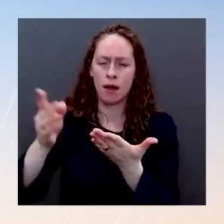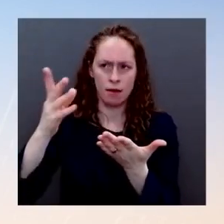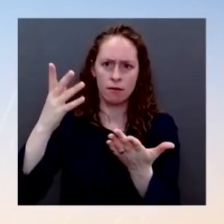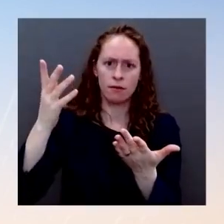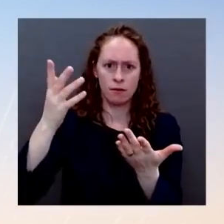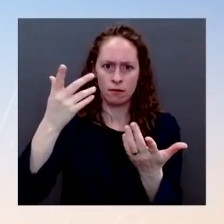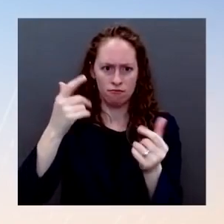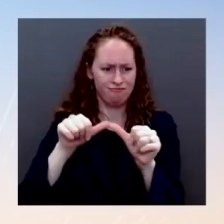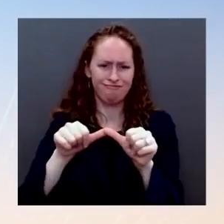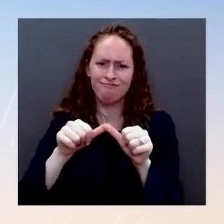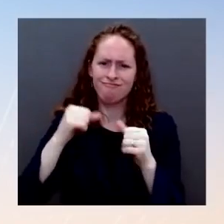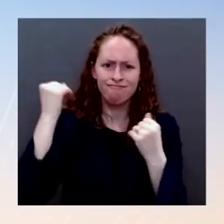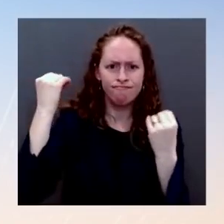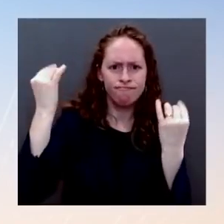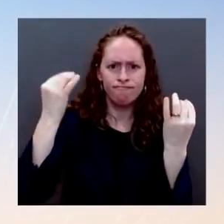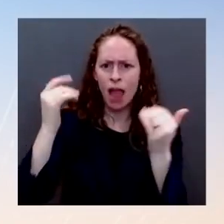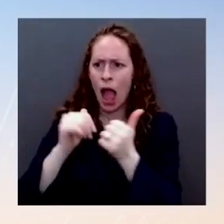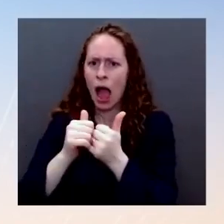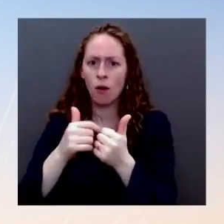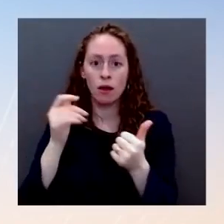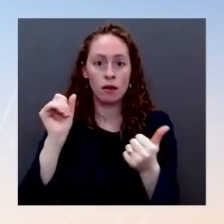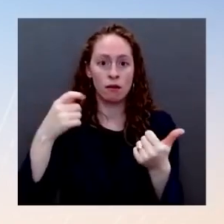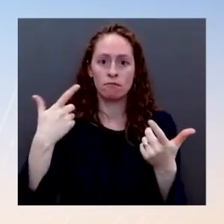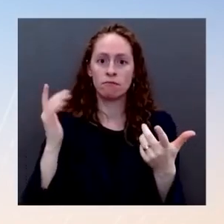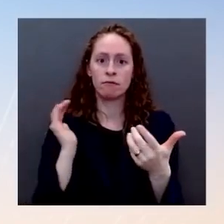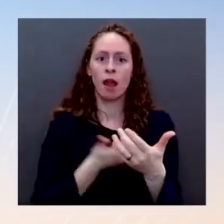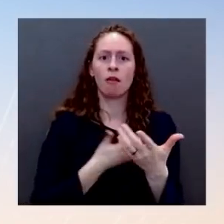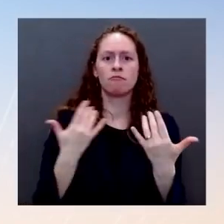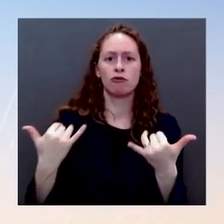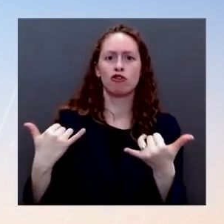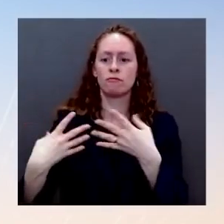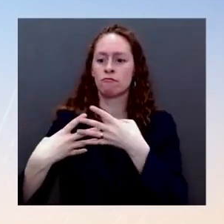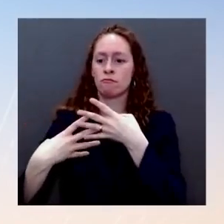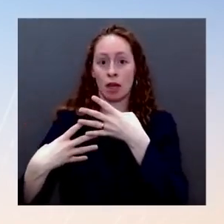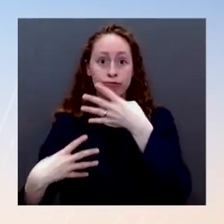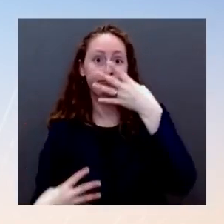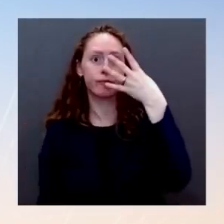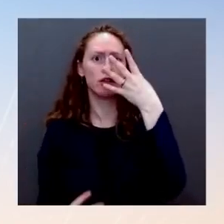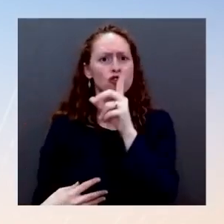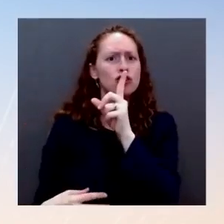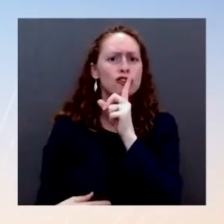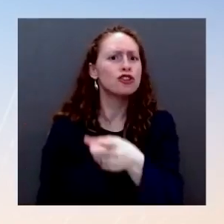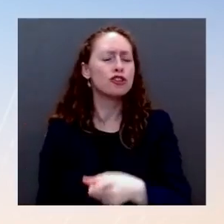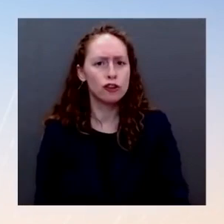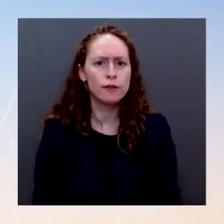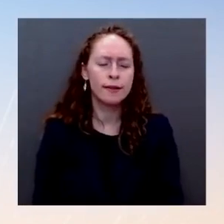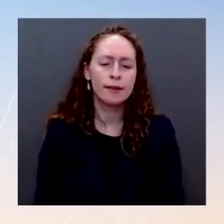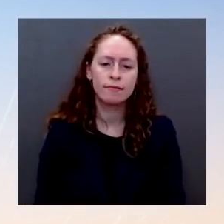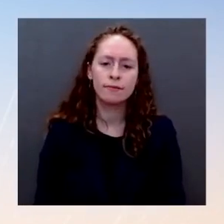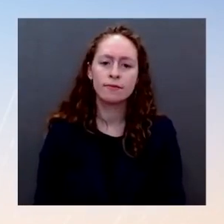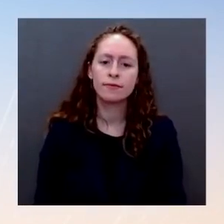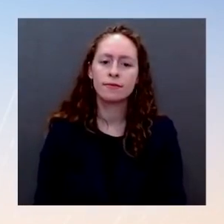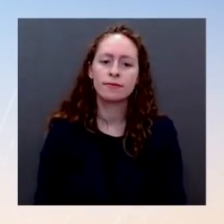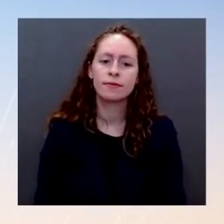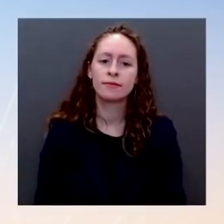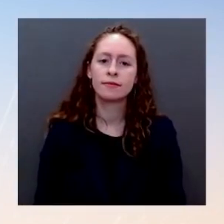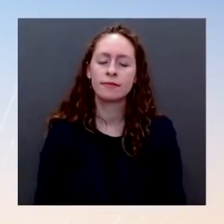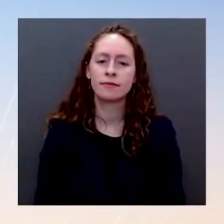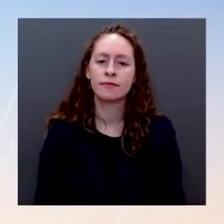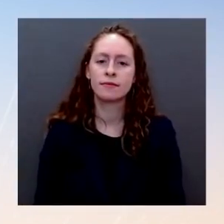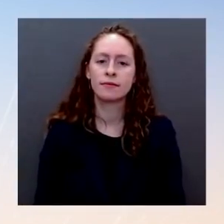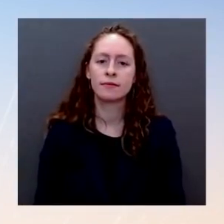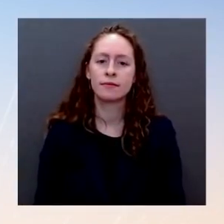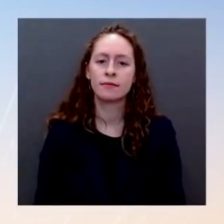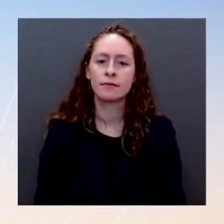our medicine cabinet. Thank you. Go ahead. Thanks so much, Jen. With the CDC expected to update its guidance on isolating today,